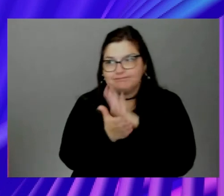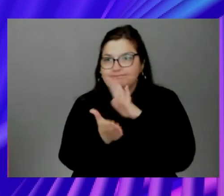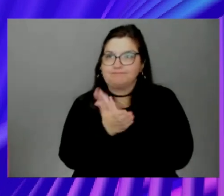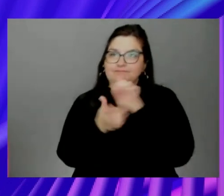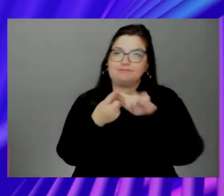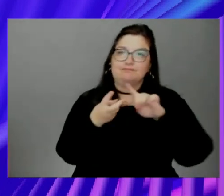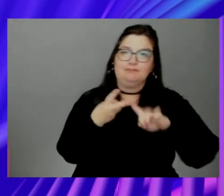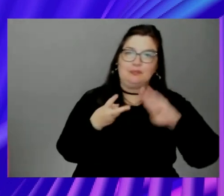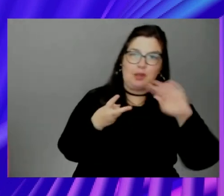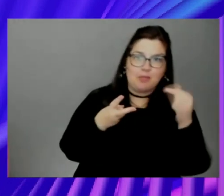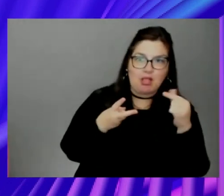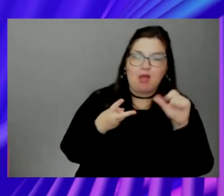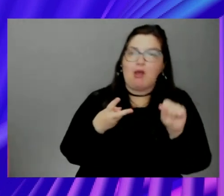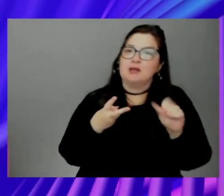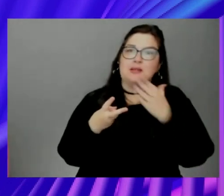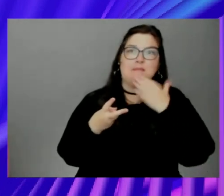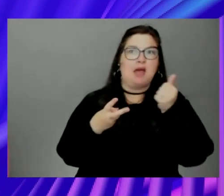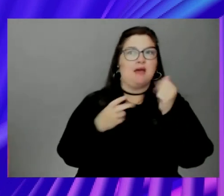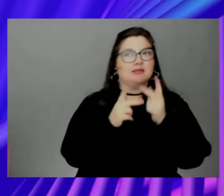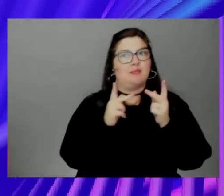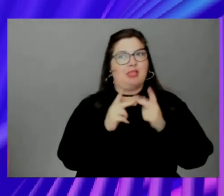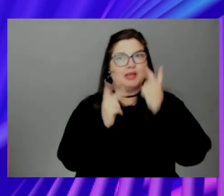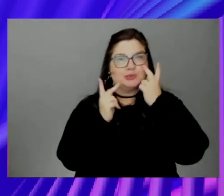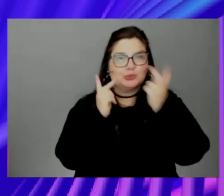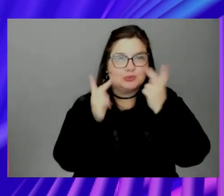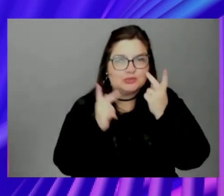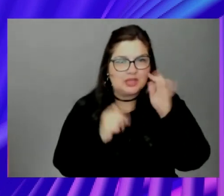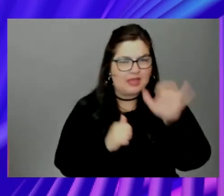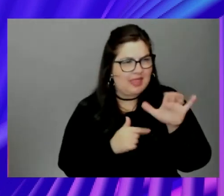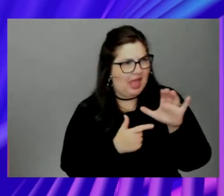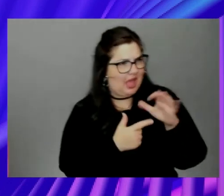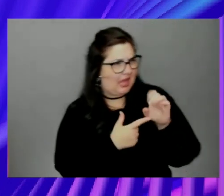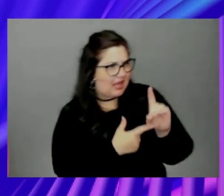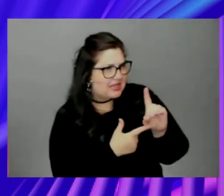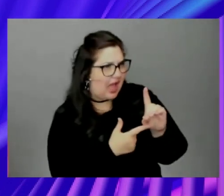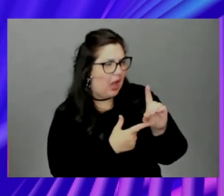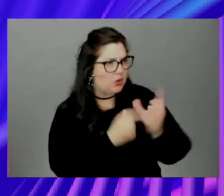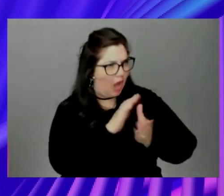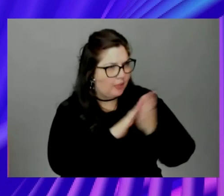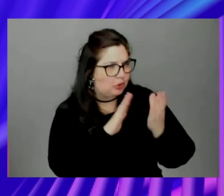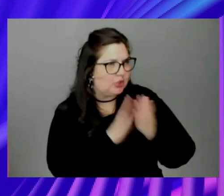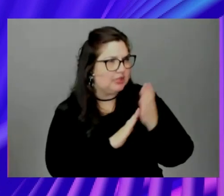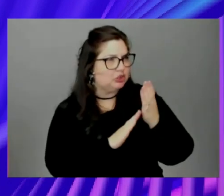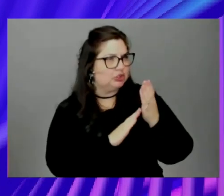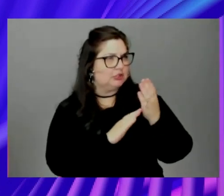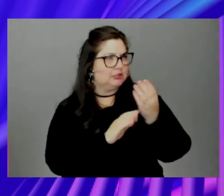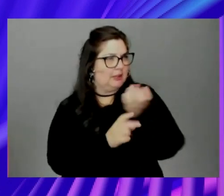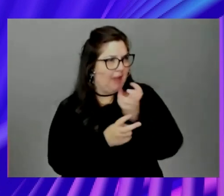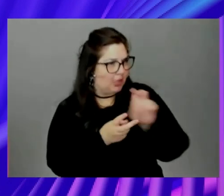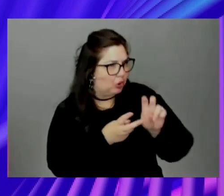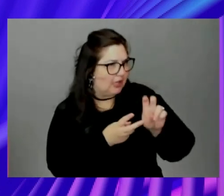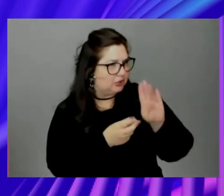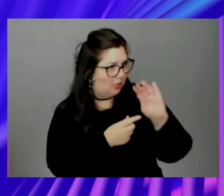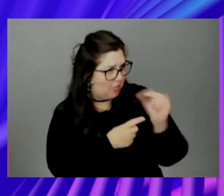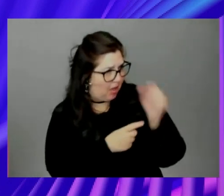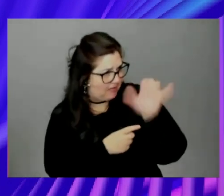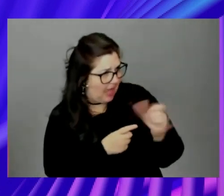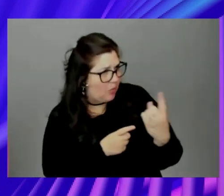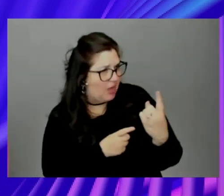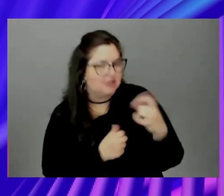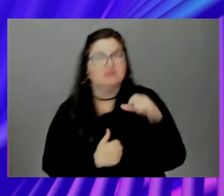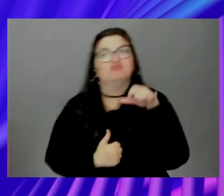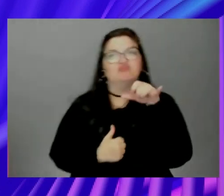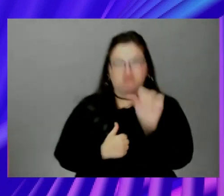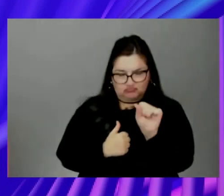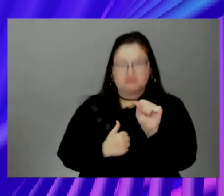out. We've got a Is that the Cloud Operations and Migrations blog, maybe? Yes. Okay, yes, it is. cool. And we also have over 150 resources